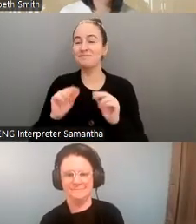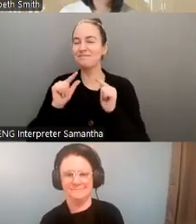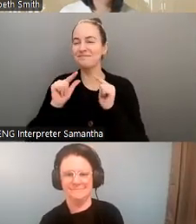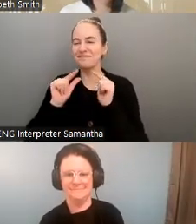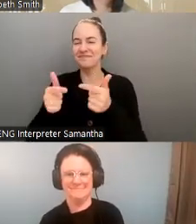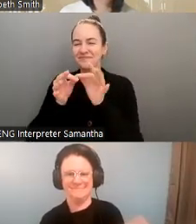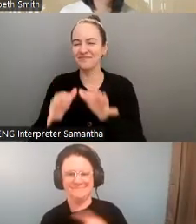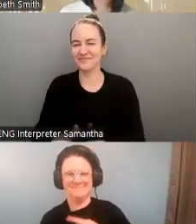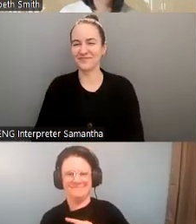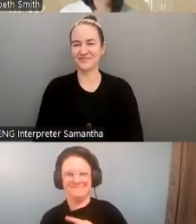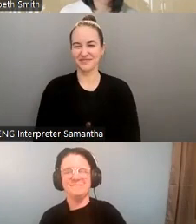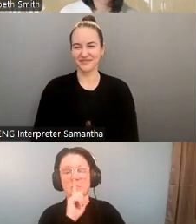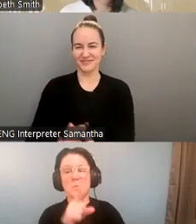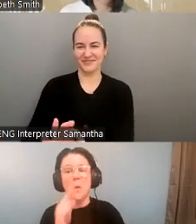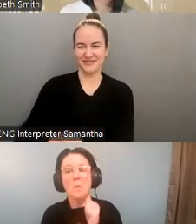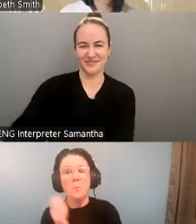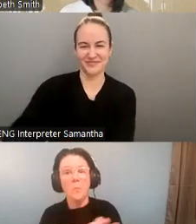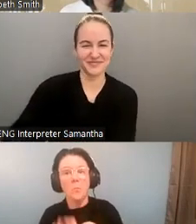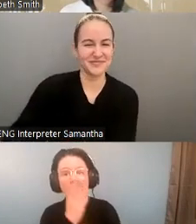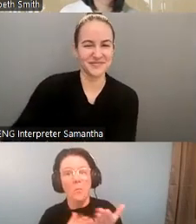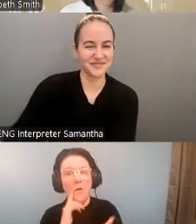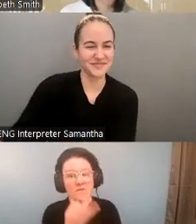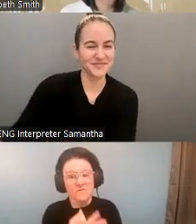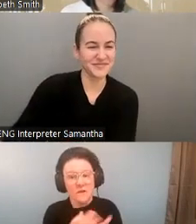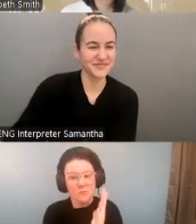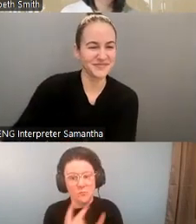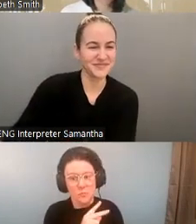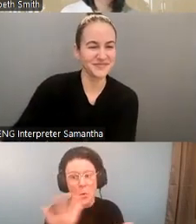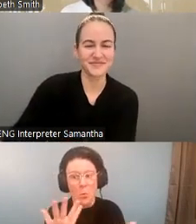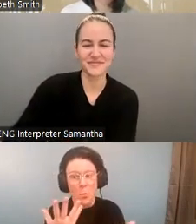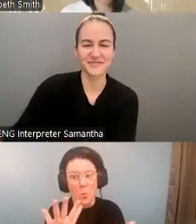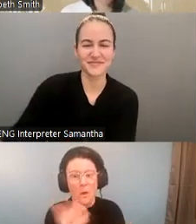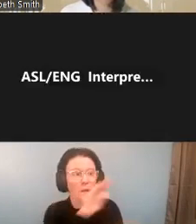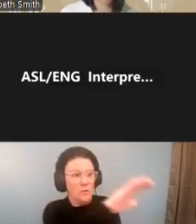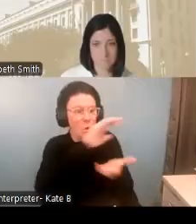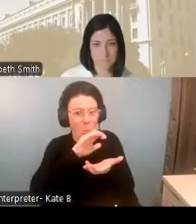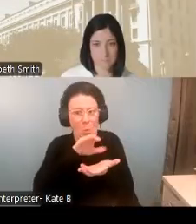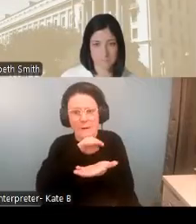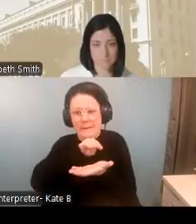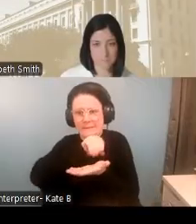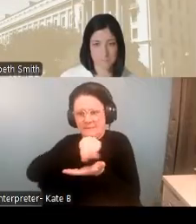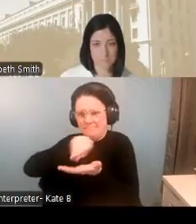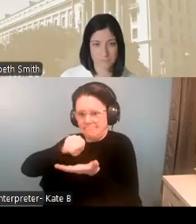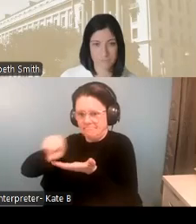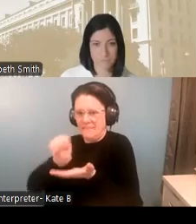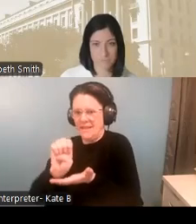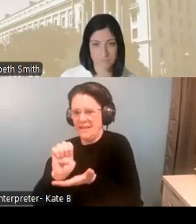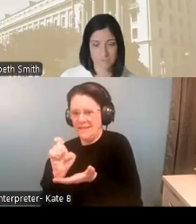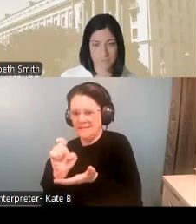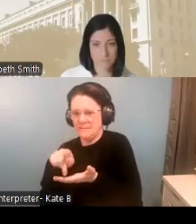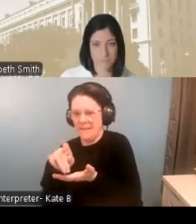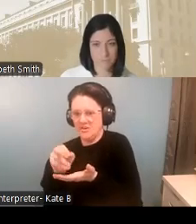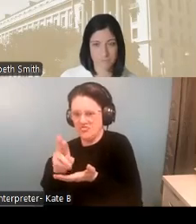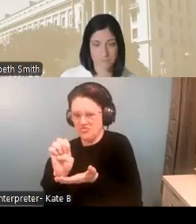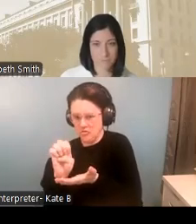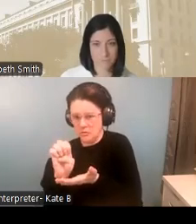largest chunk of the financial review, however, has to do with the award expenditures. The team is going to select